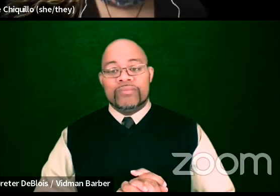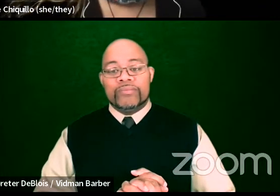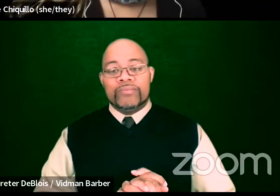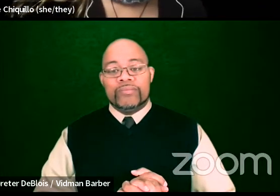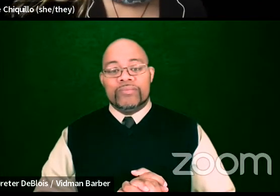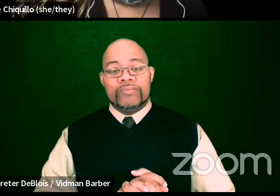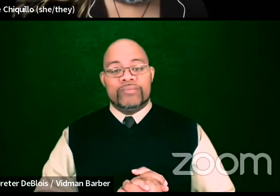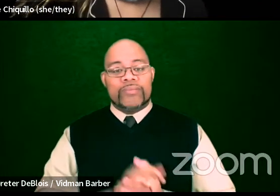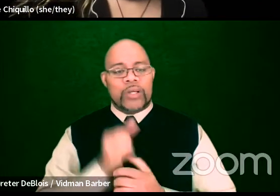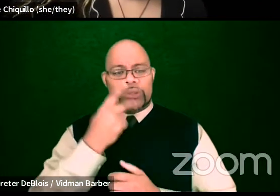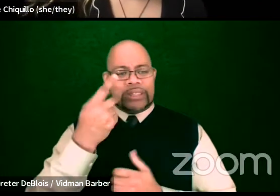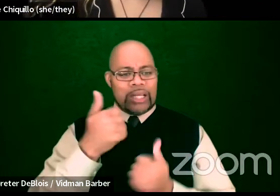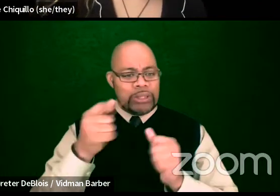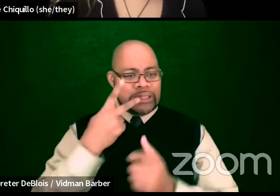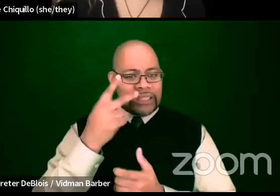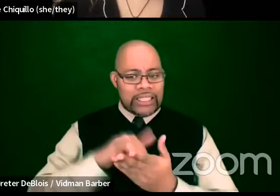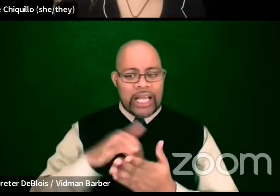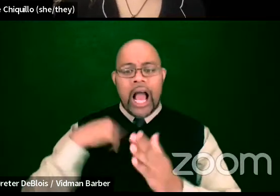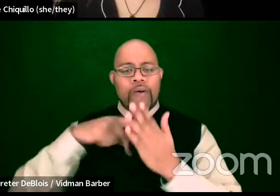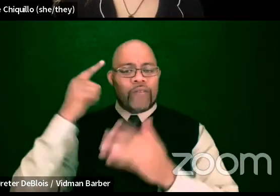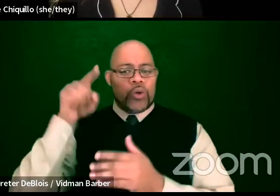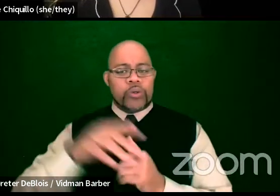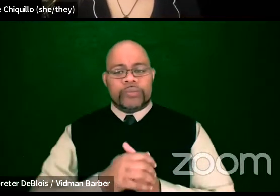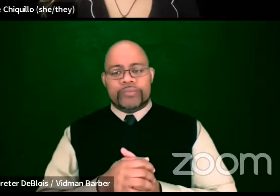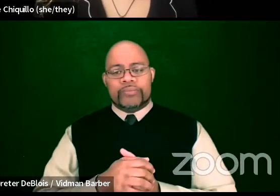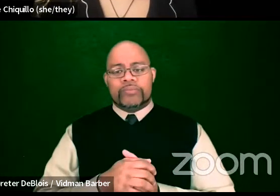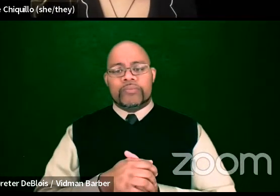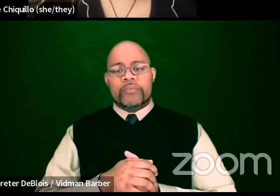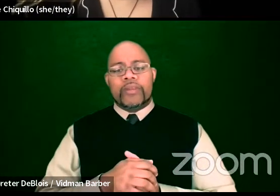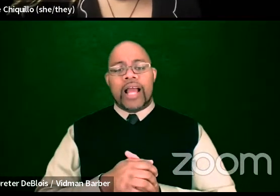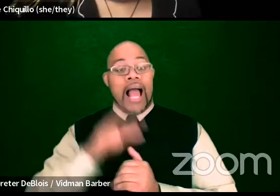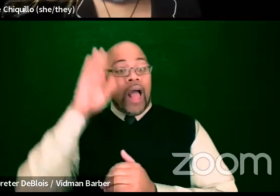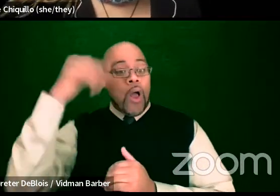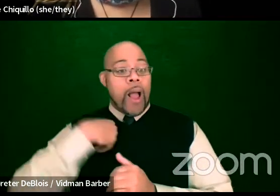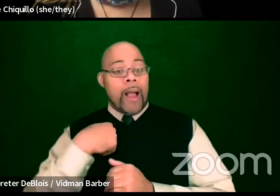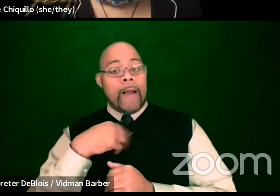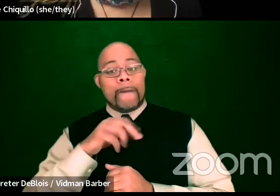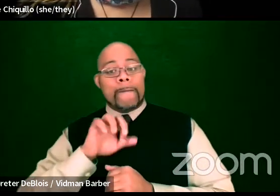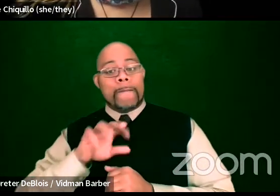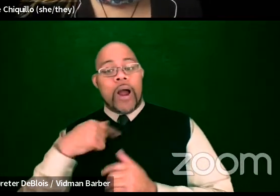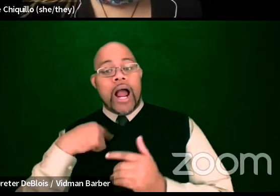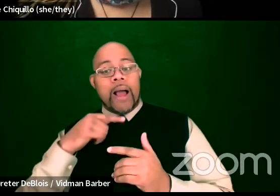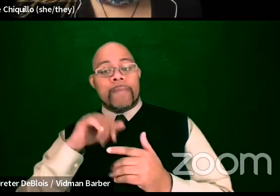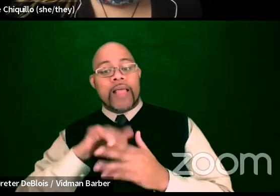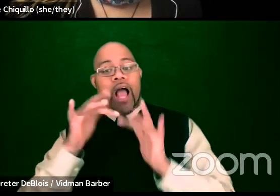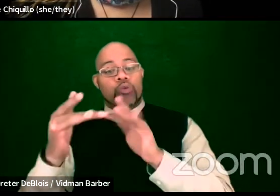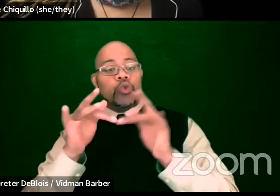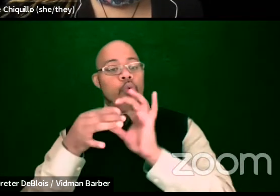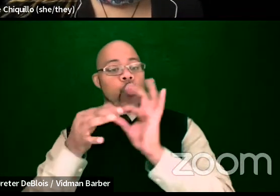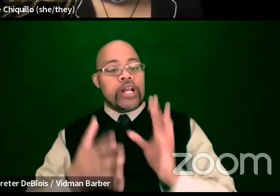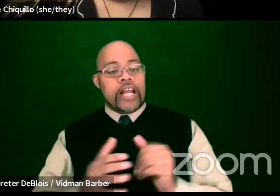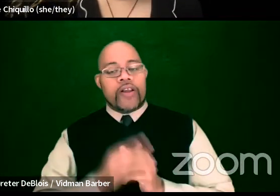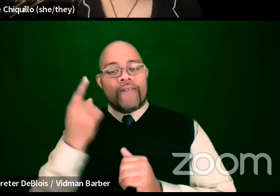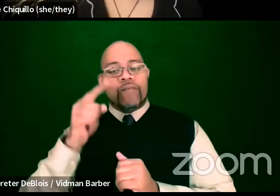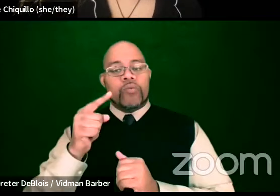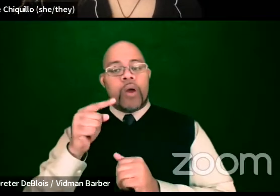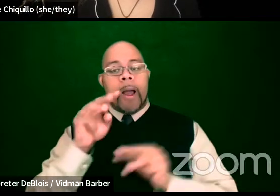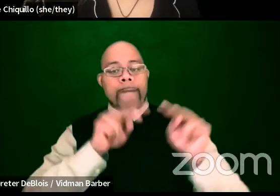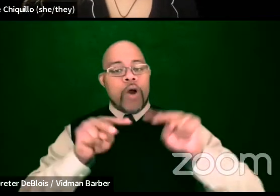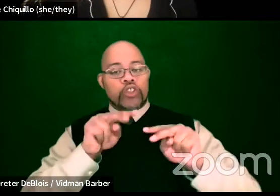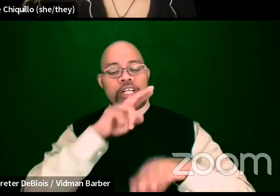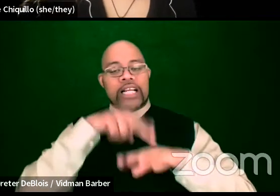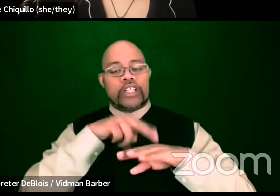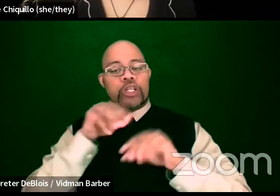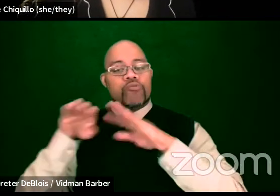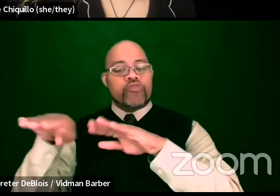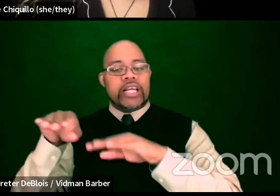I don't see it. Does anyone see it? I'll read it for you. Howdy, I'm Mark. I am the outreach coordinator for the Monitor National